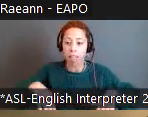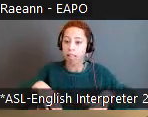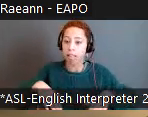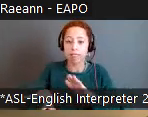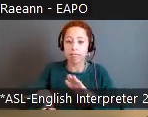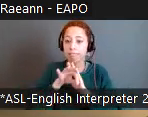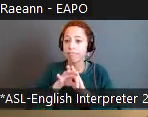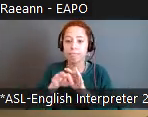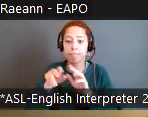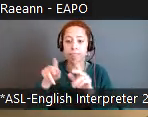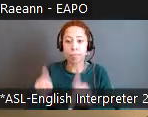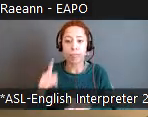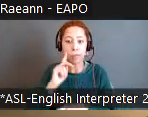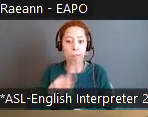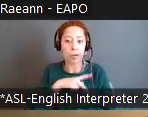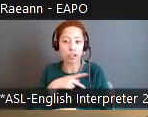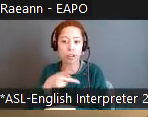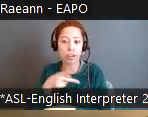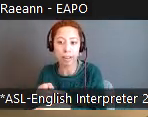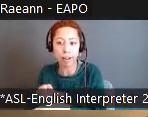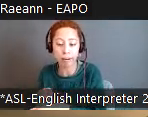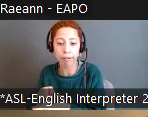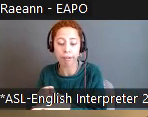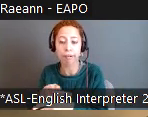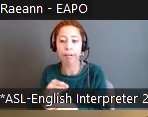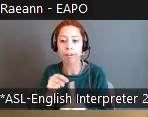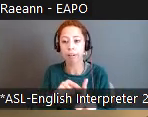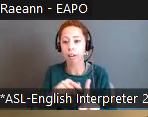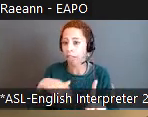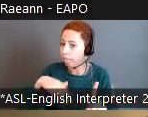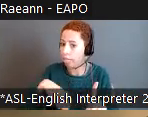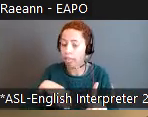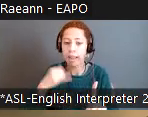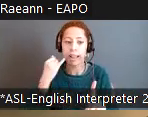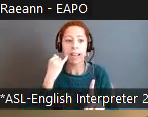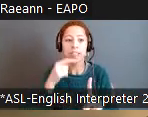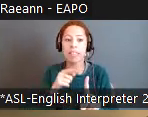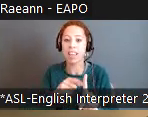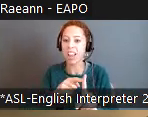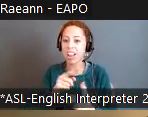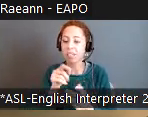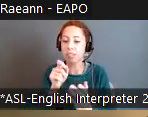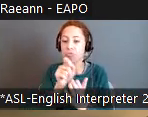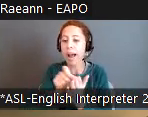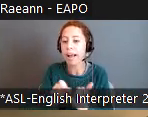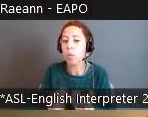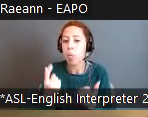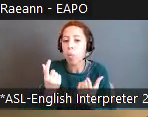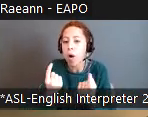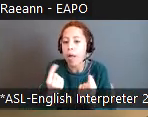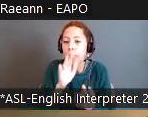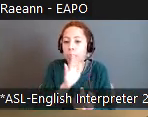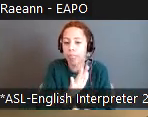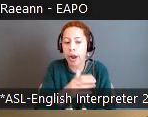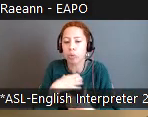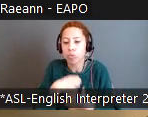personal care, but they want their wishes to be respected, if someone just writes up a document outlining their wishes, does this hold